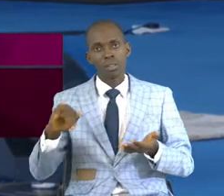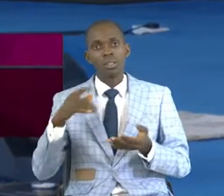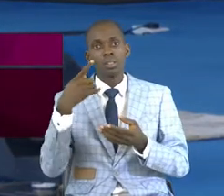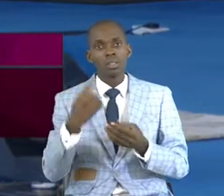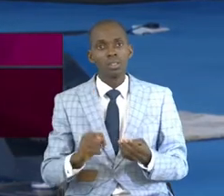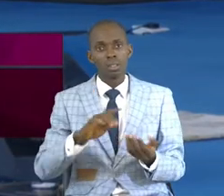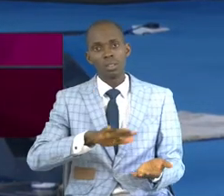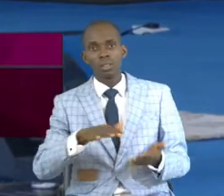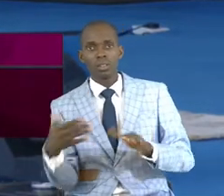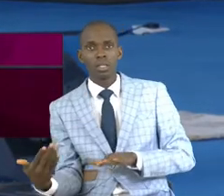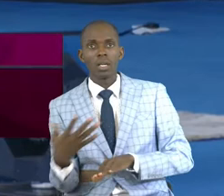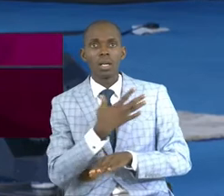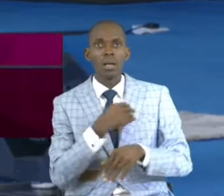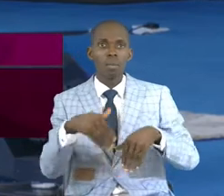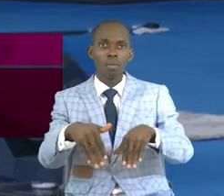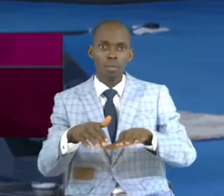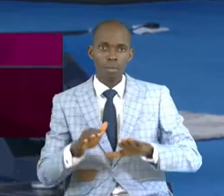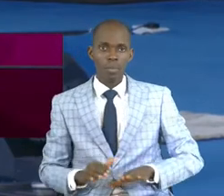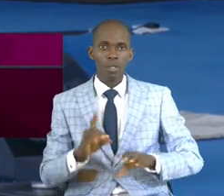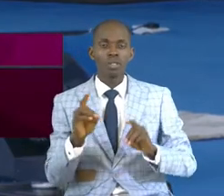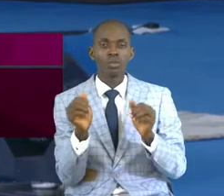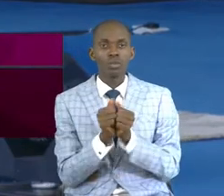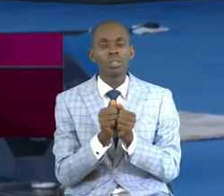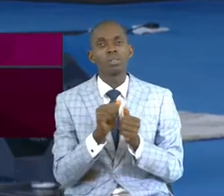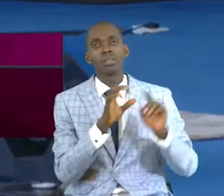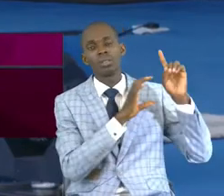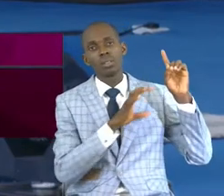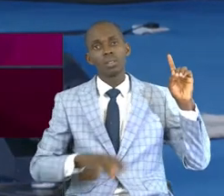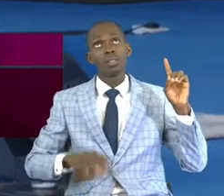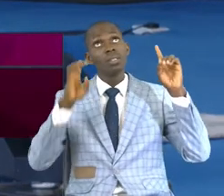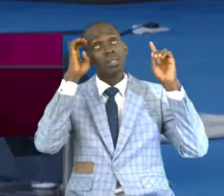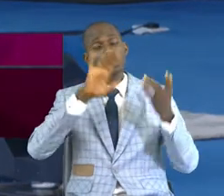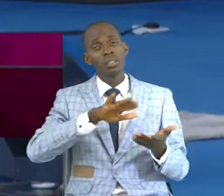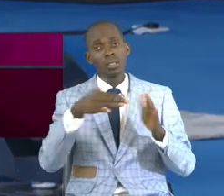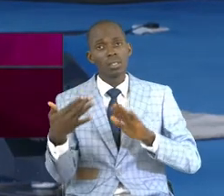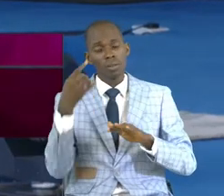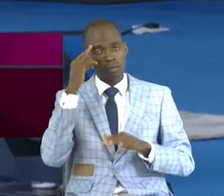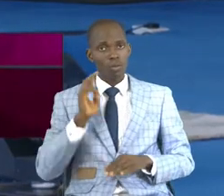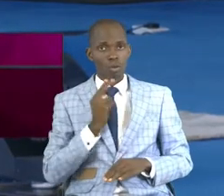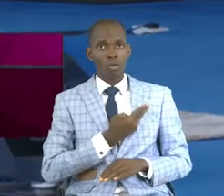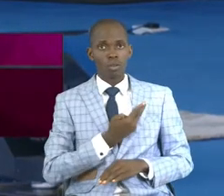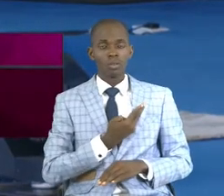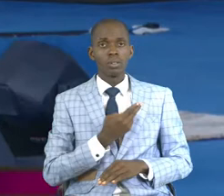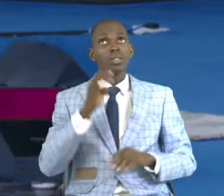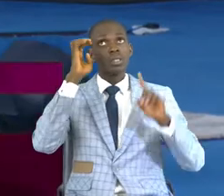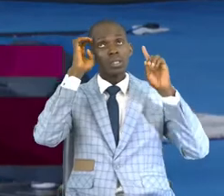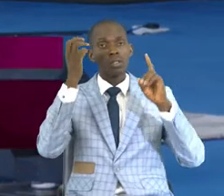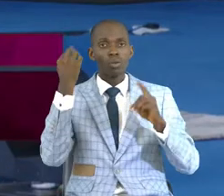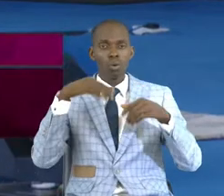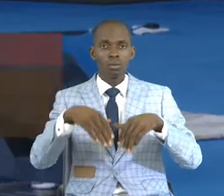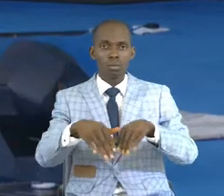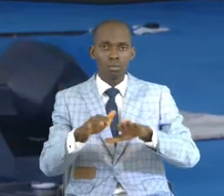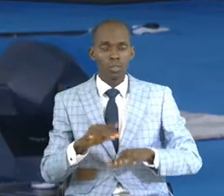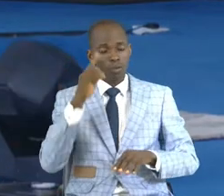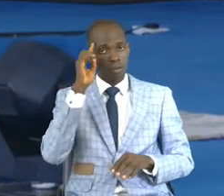Christ. He died. He died for us. We die with him. He was buried on our behalf, and he took